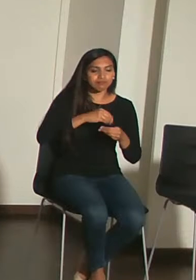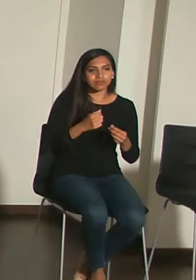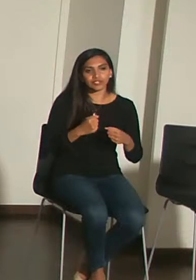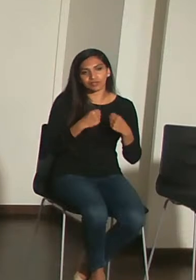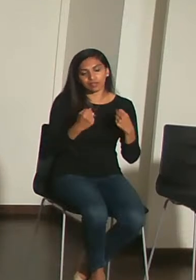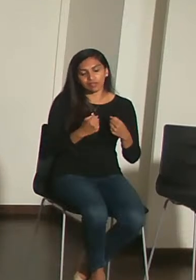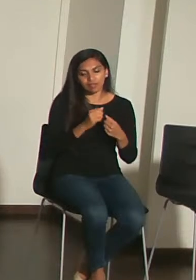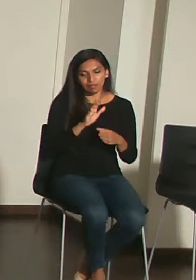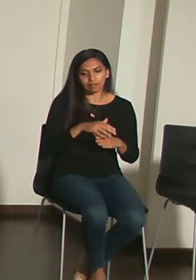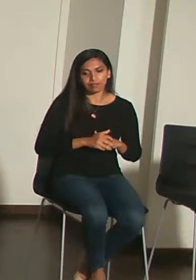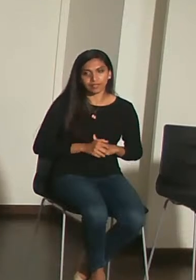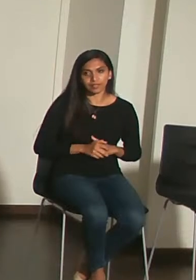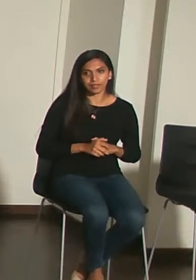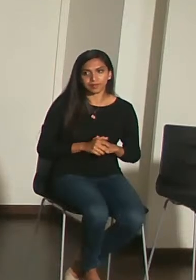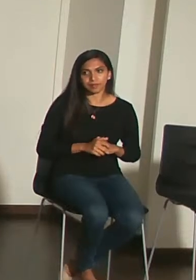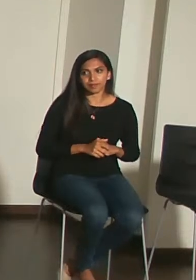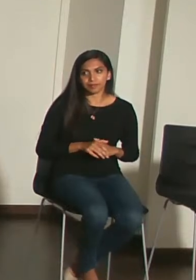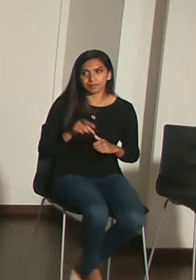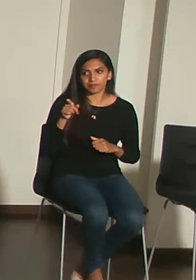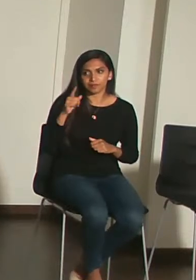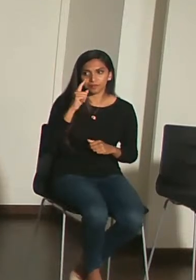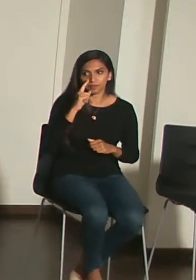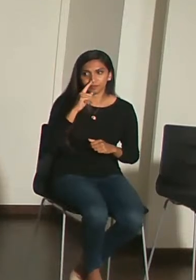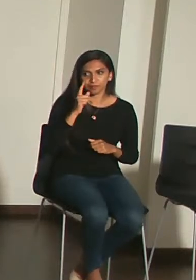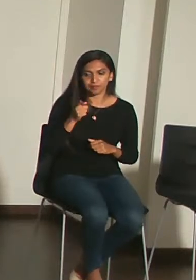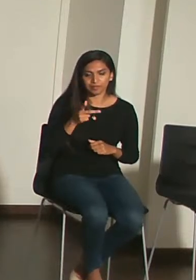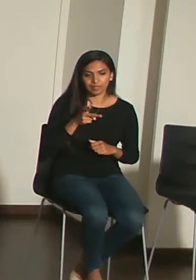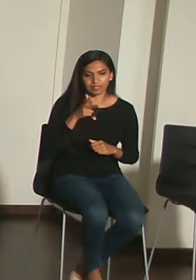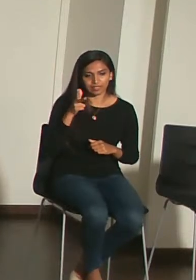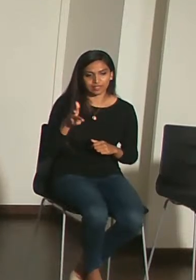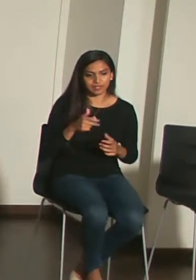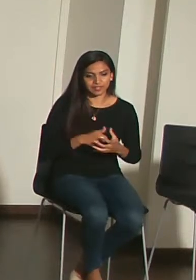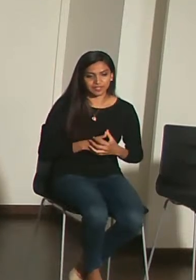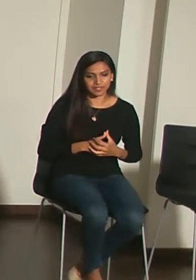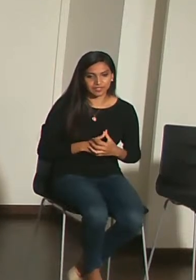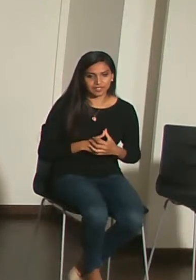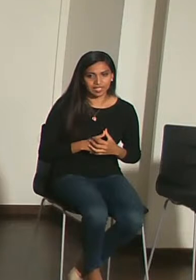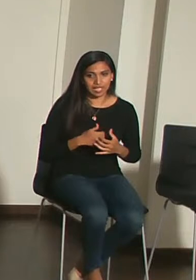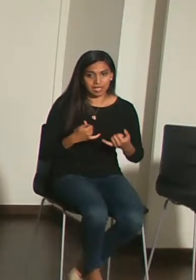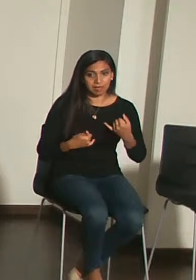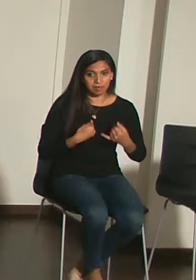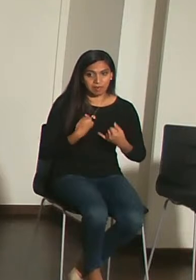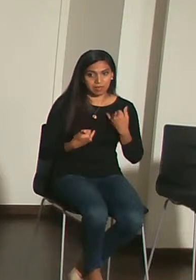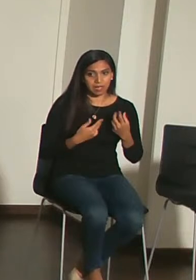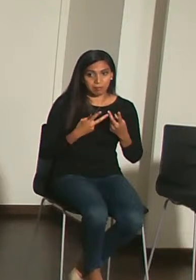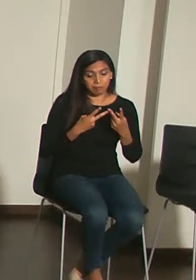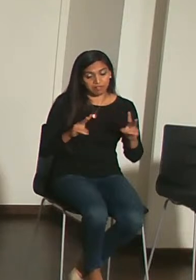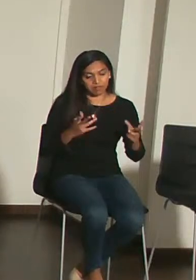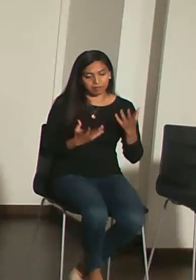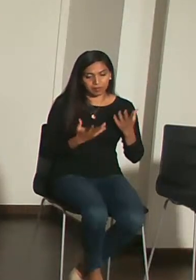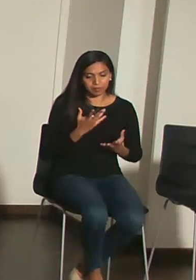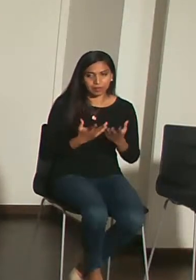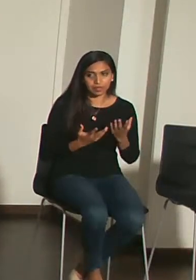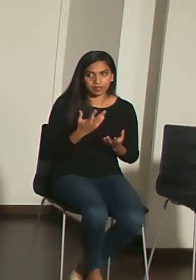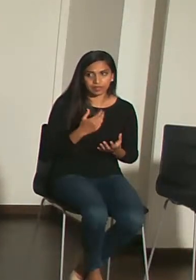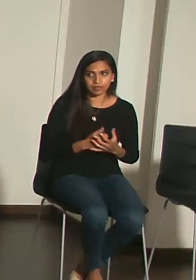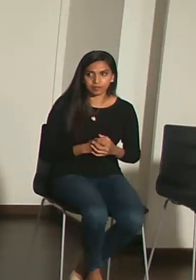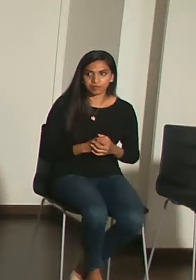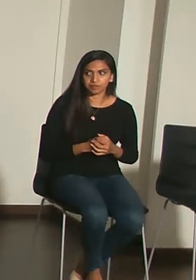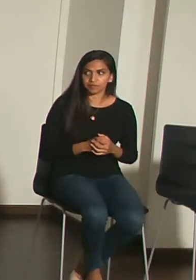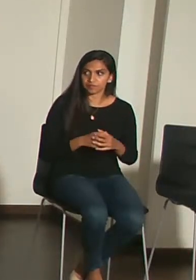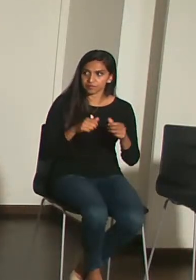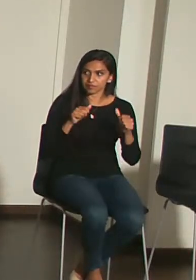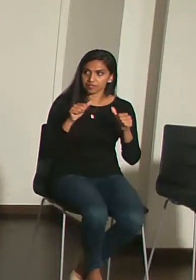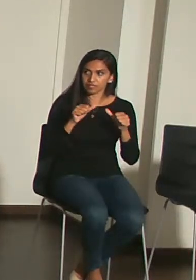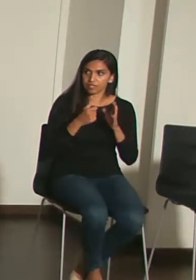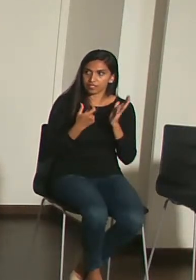So I'm going to try and throw out a provocation, if I may. And it really comes from what Arshad said in